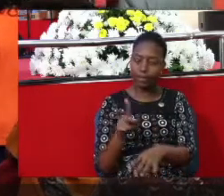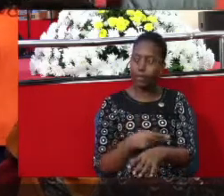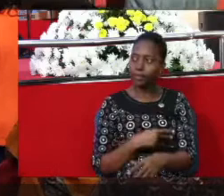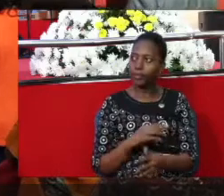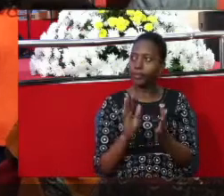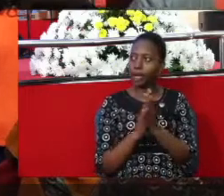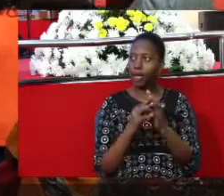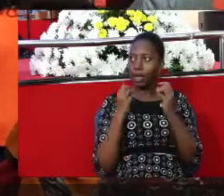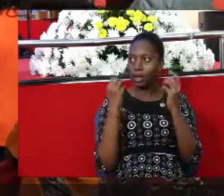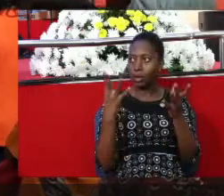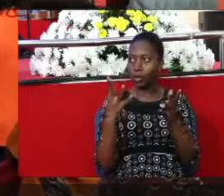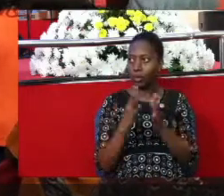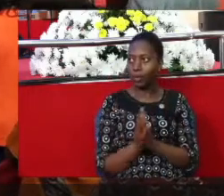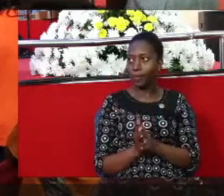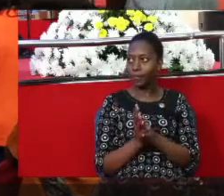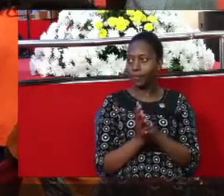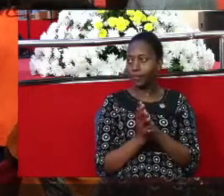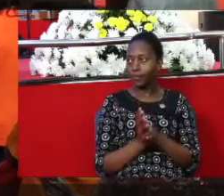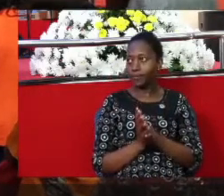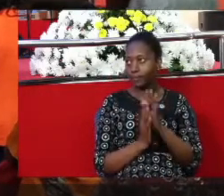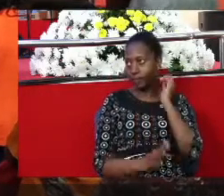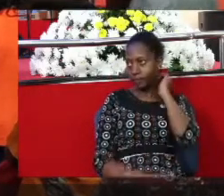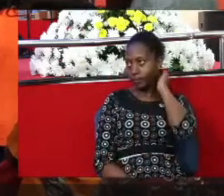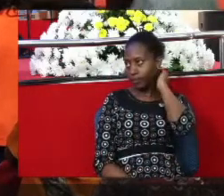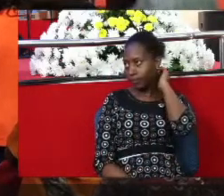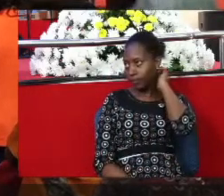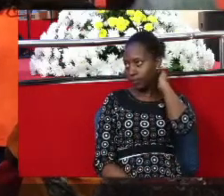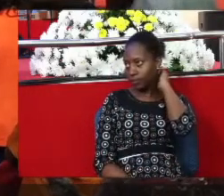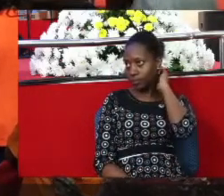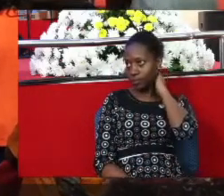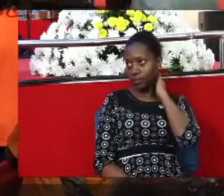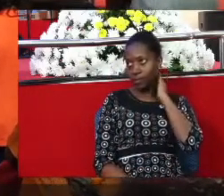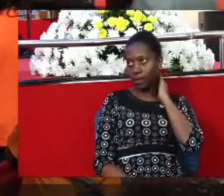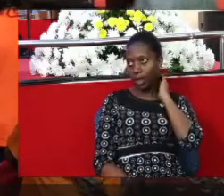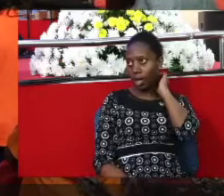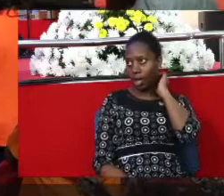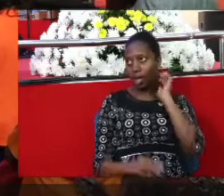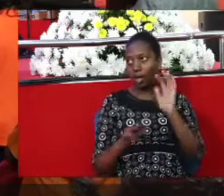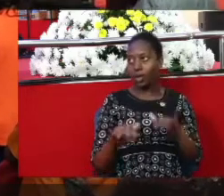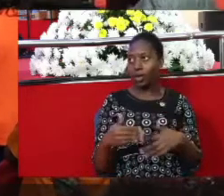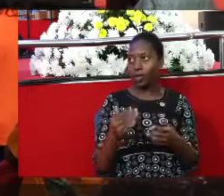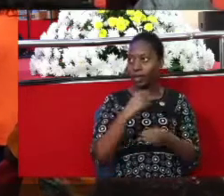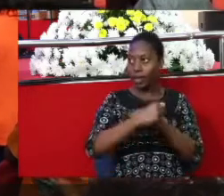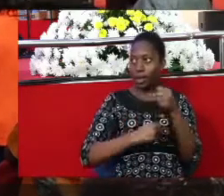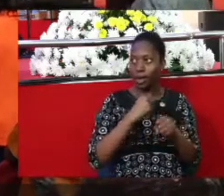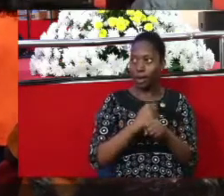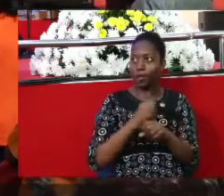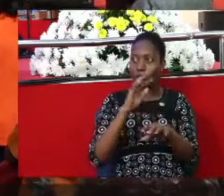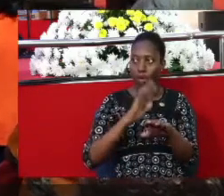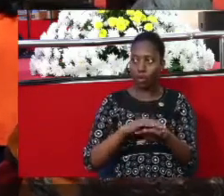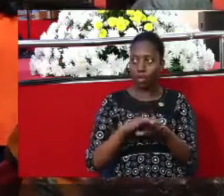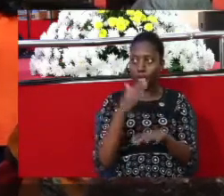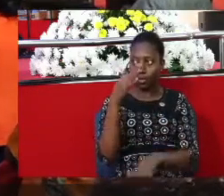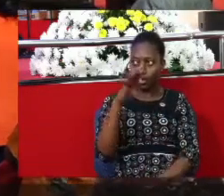Hallelujah. Whoa! This is what it says. You crown the year with your goodness, and